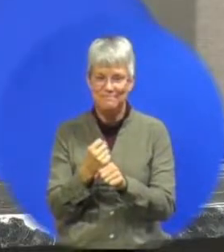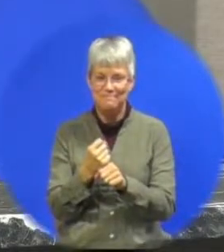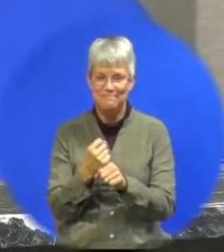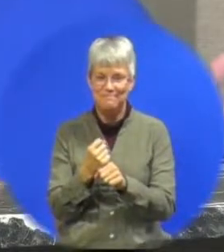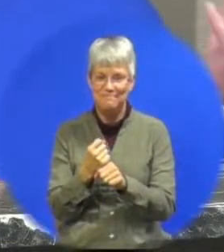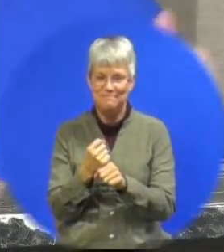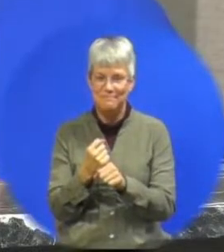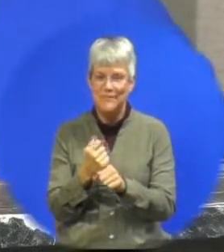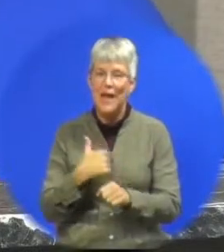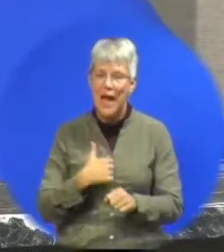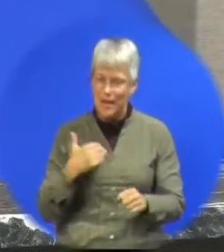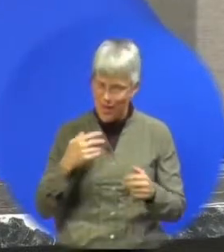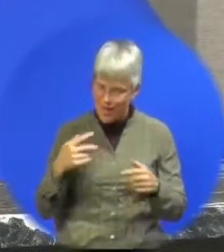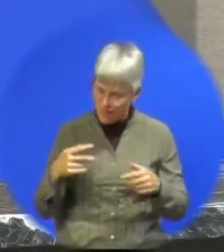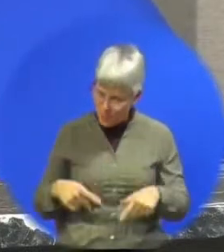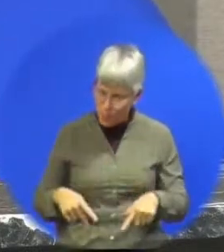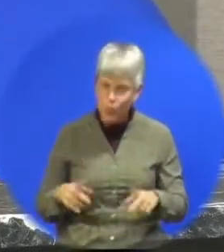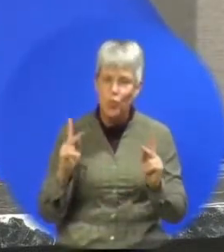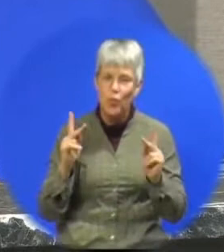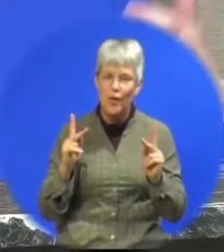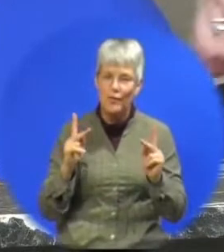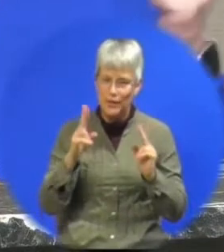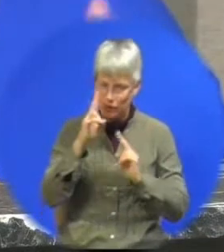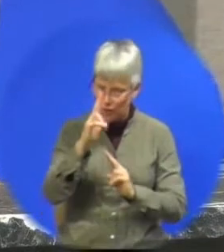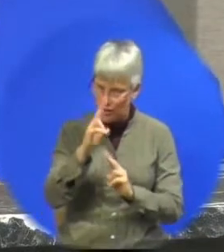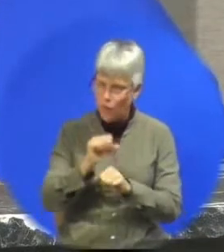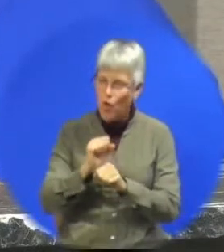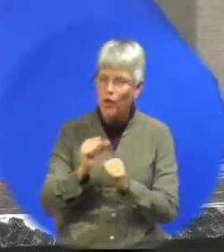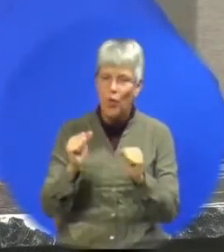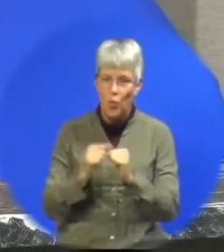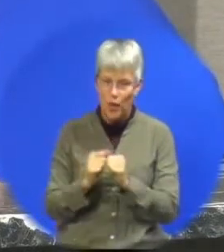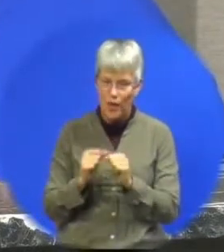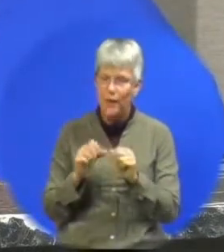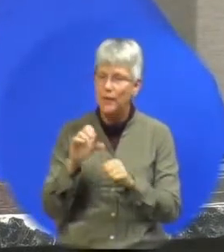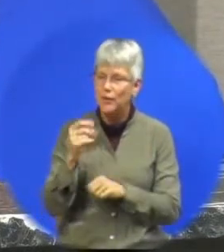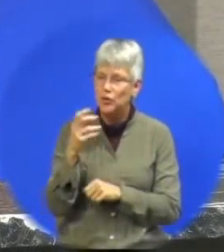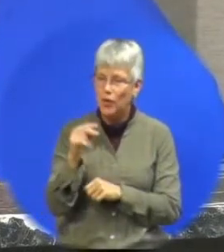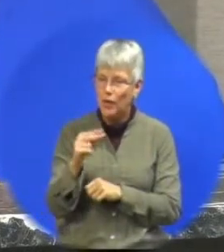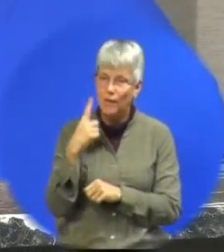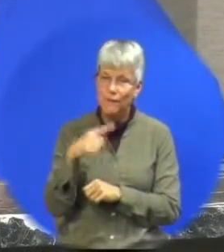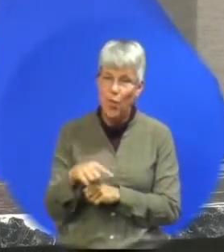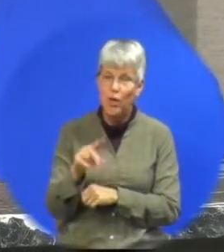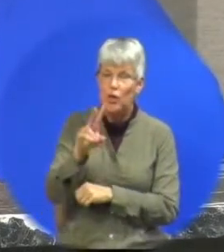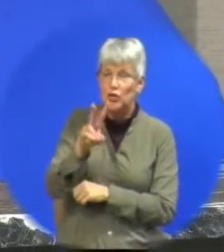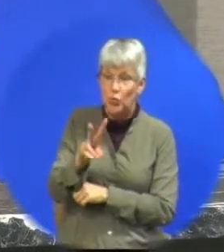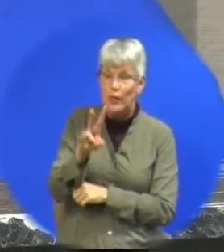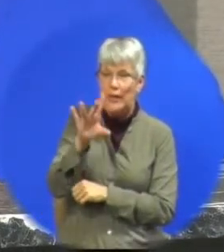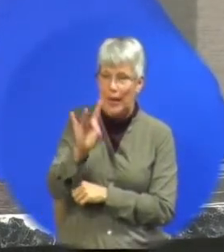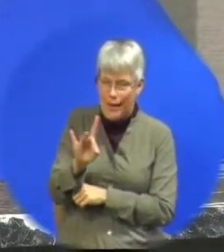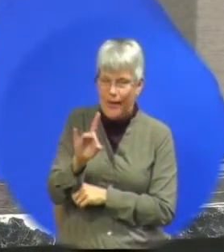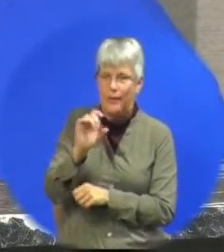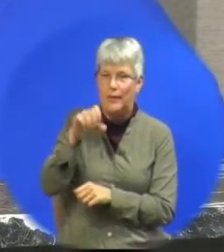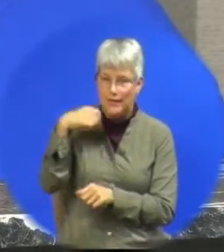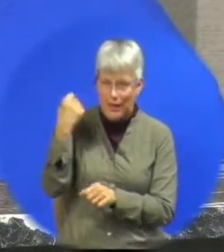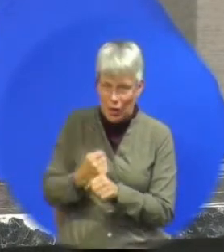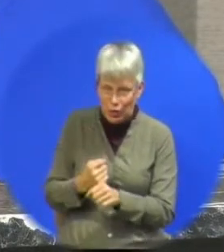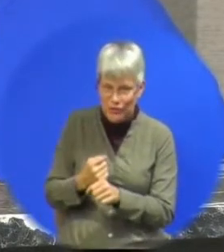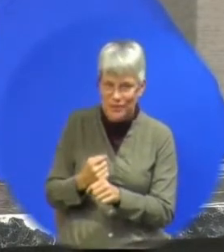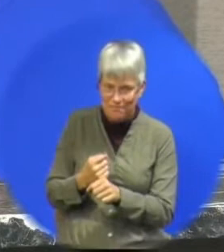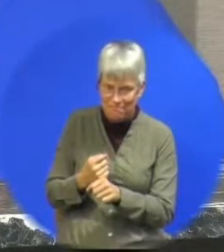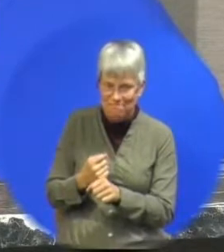So, and I have had the privilege of working alongside Sharon for 28 of those 30 years. And